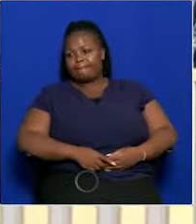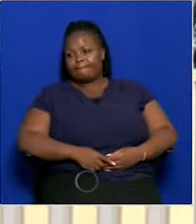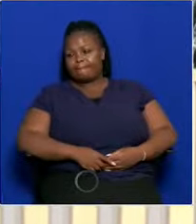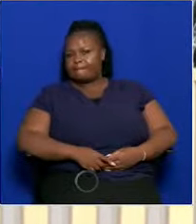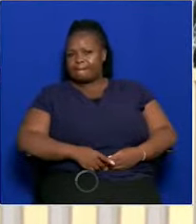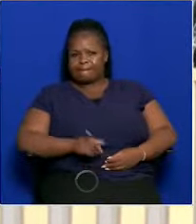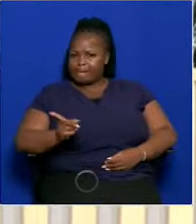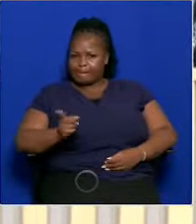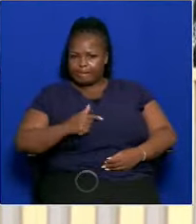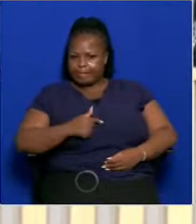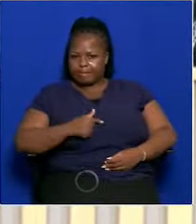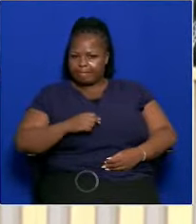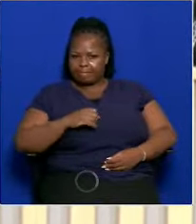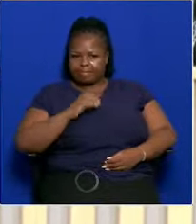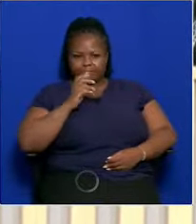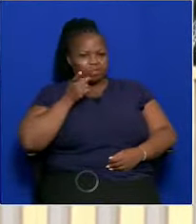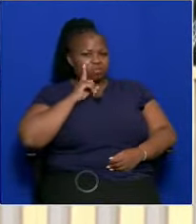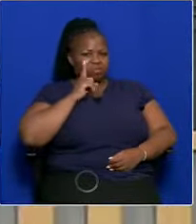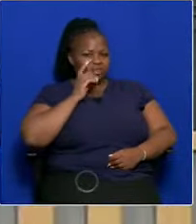those searches. No.